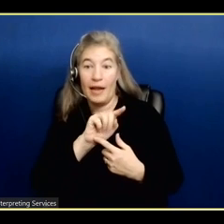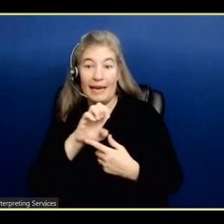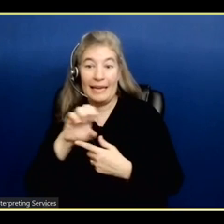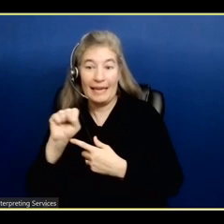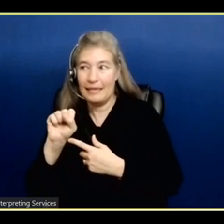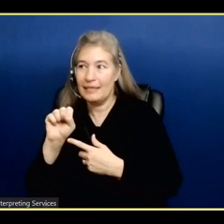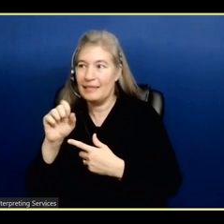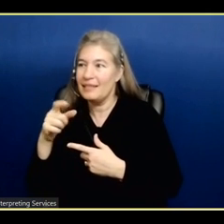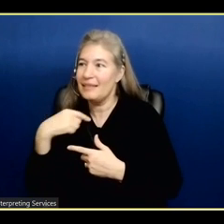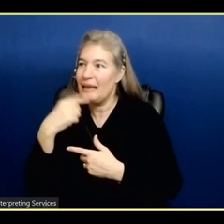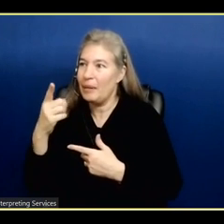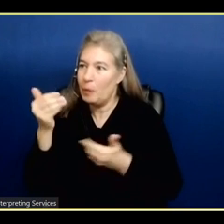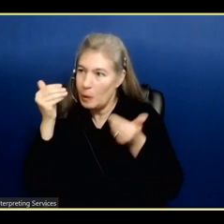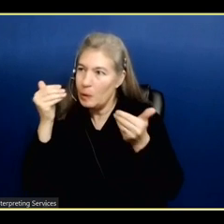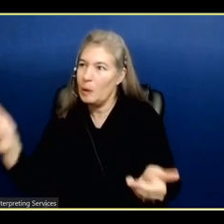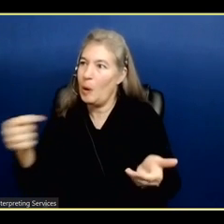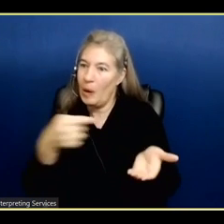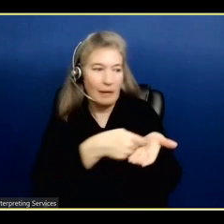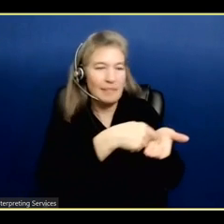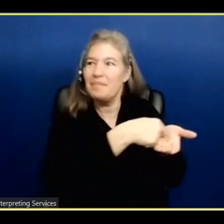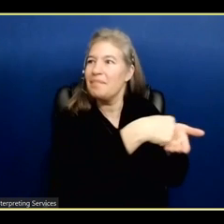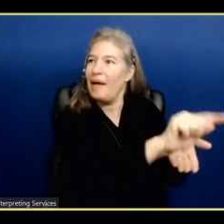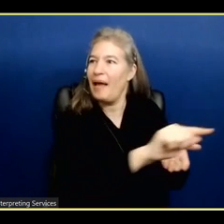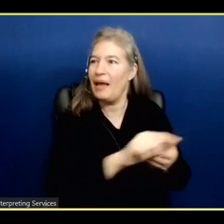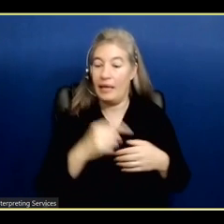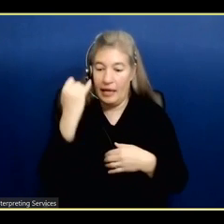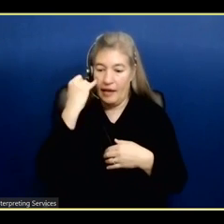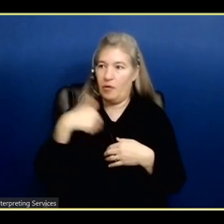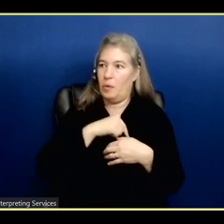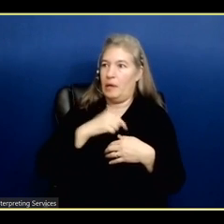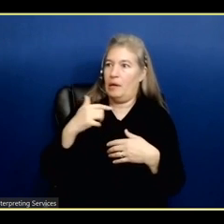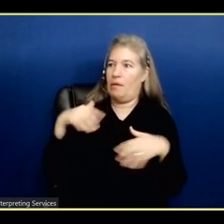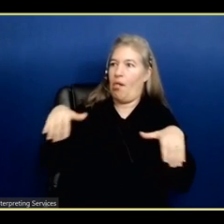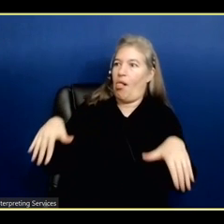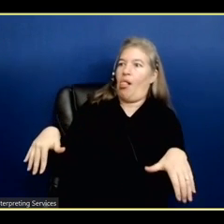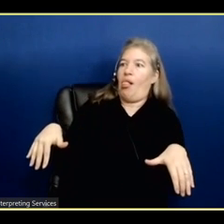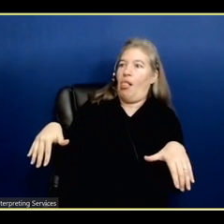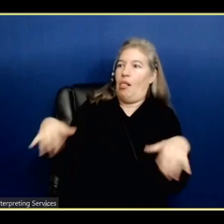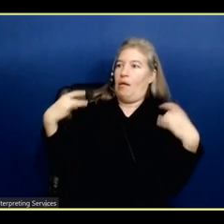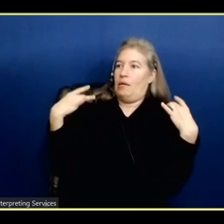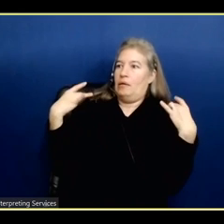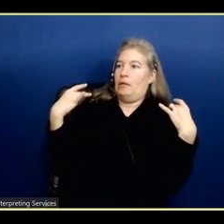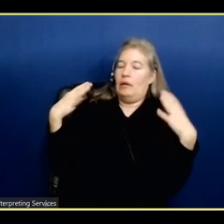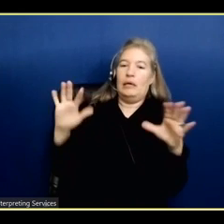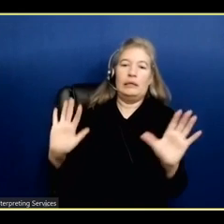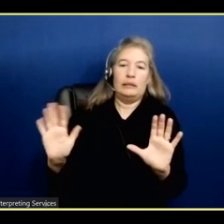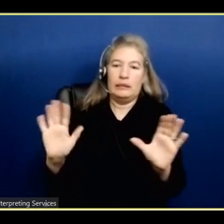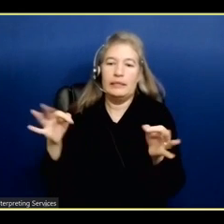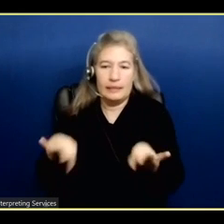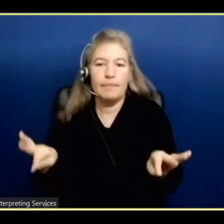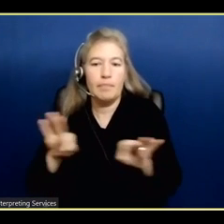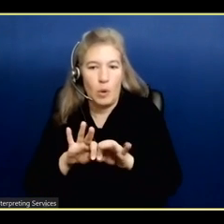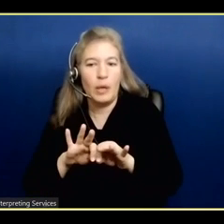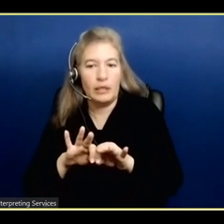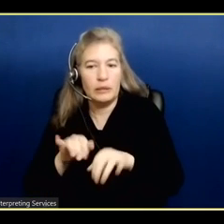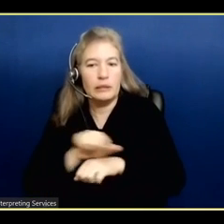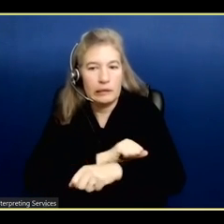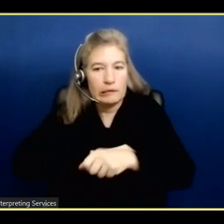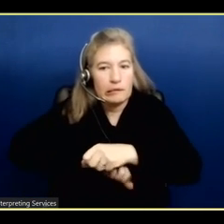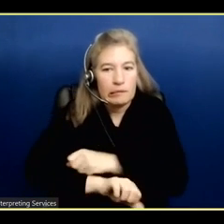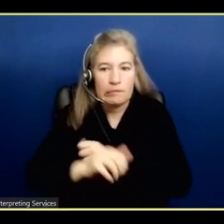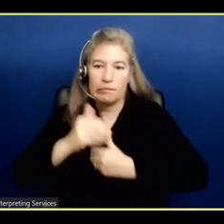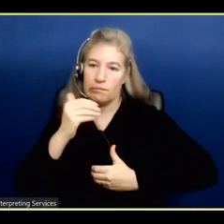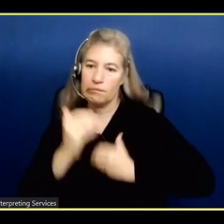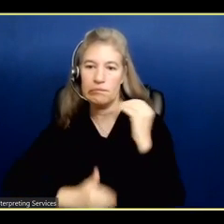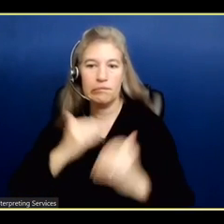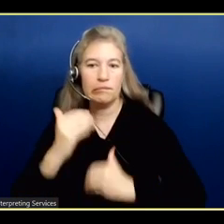cards, you know, just figuring out some different kinds of payment schedules. I think it's